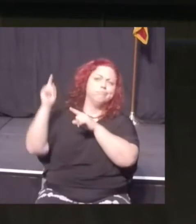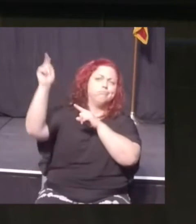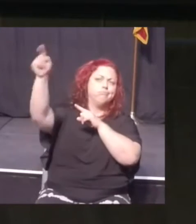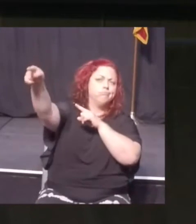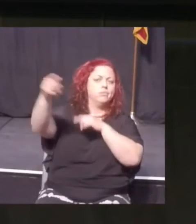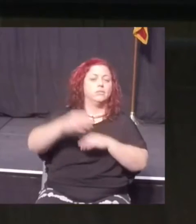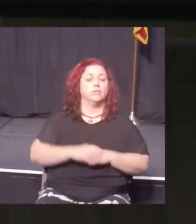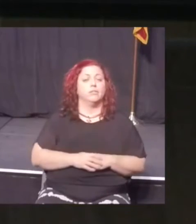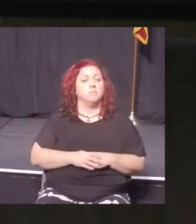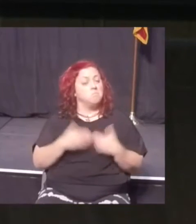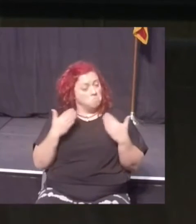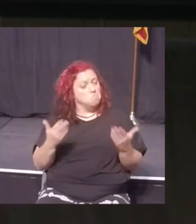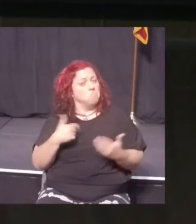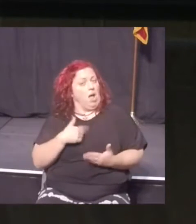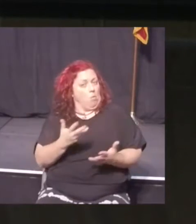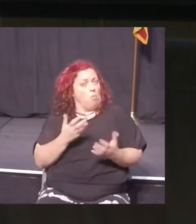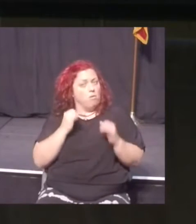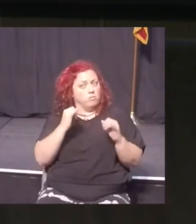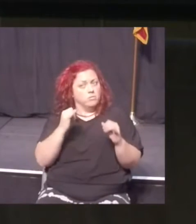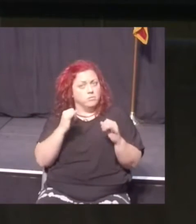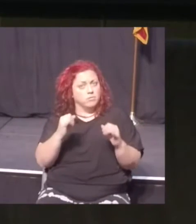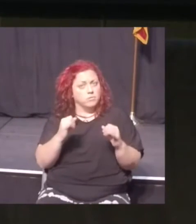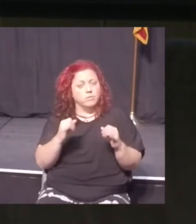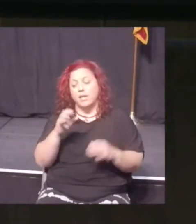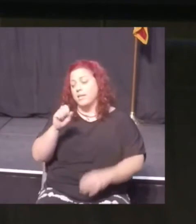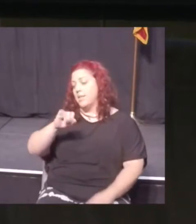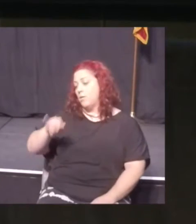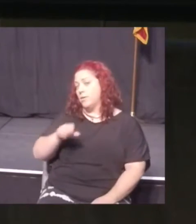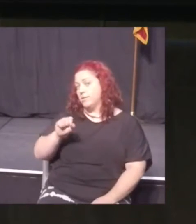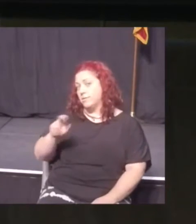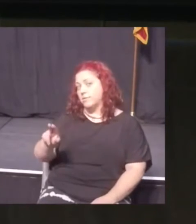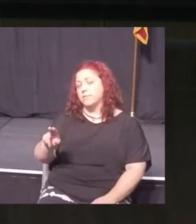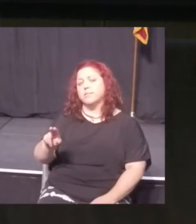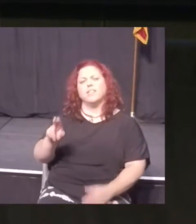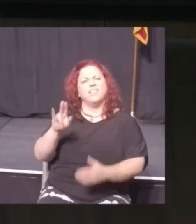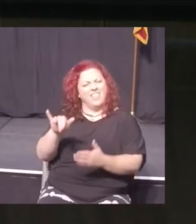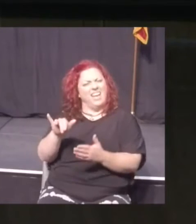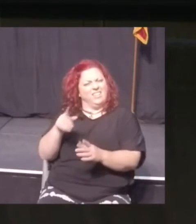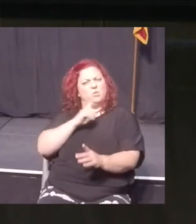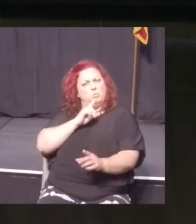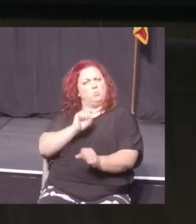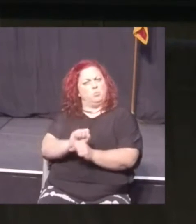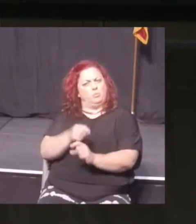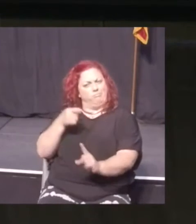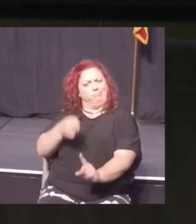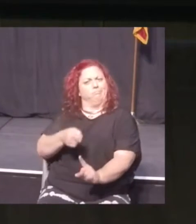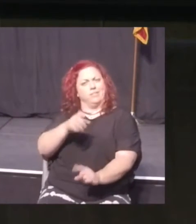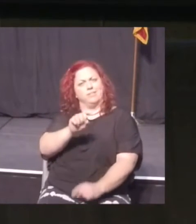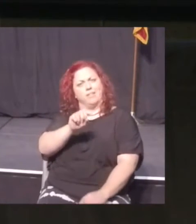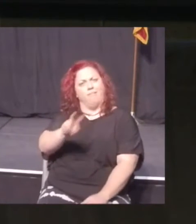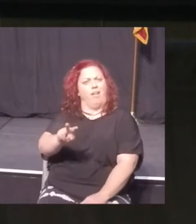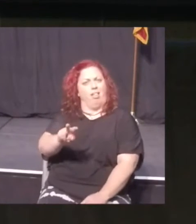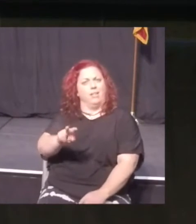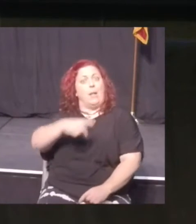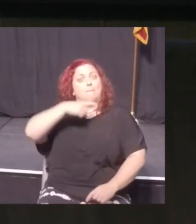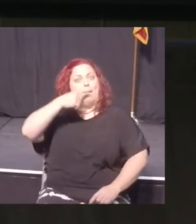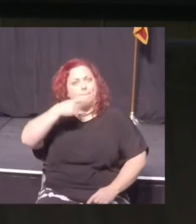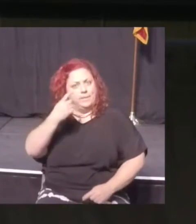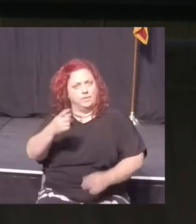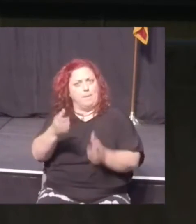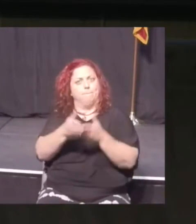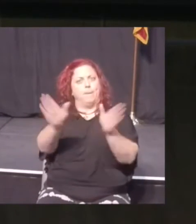beyond. So do I. San Jose is Silicon Valley's public university. I'm going to say it